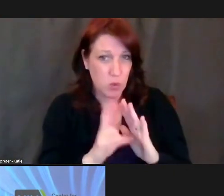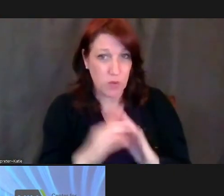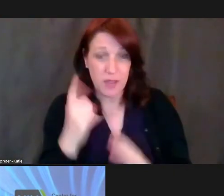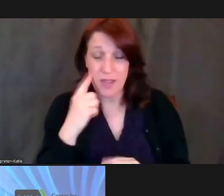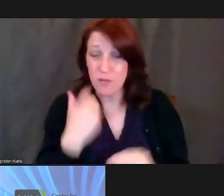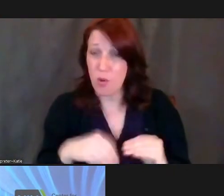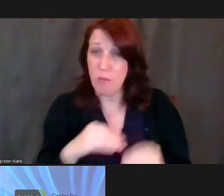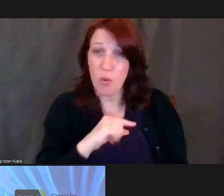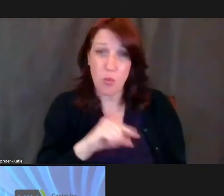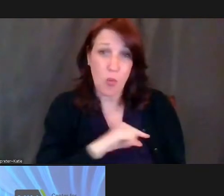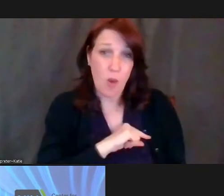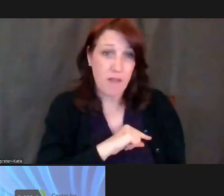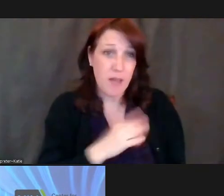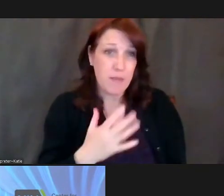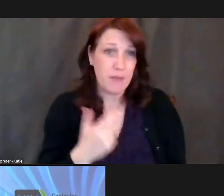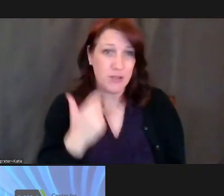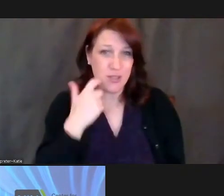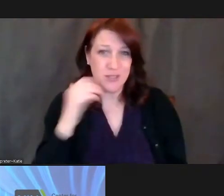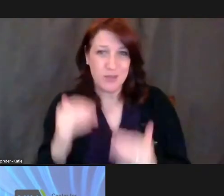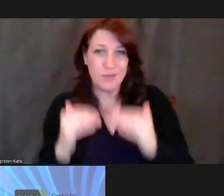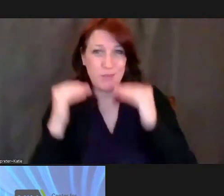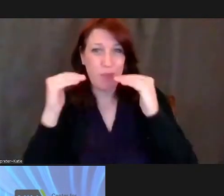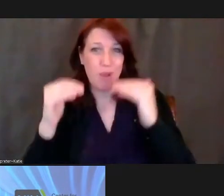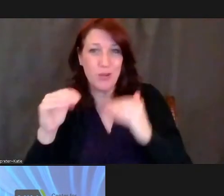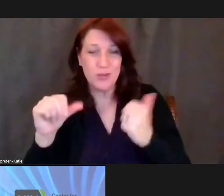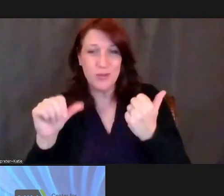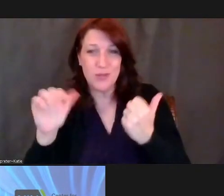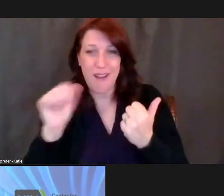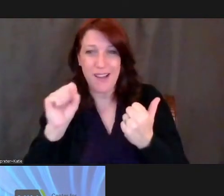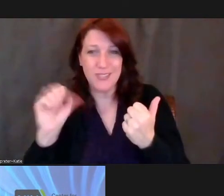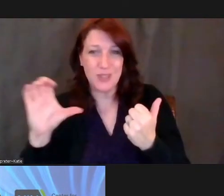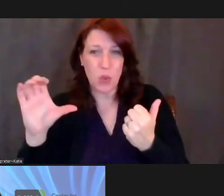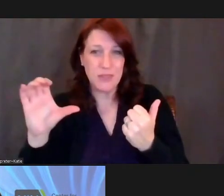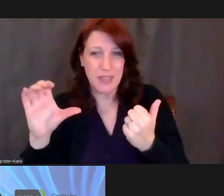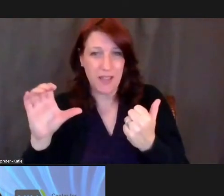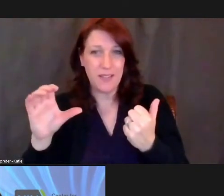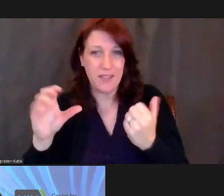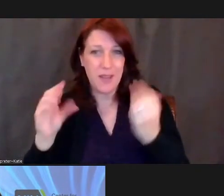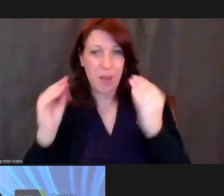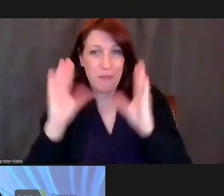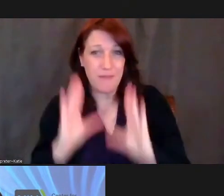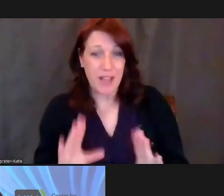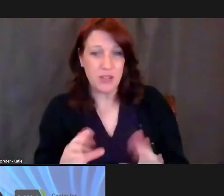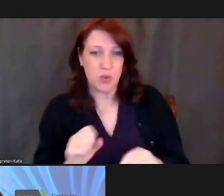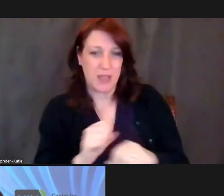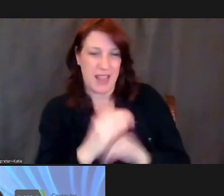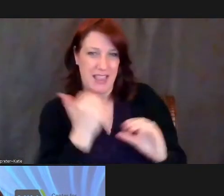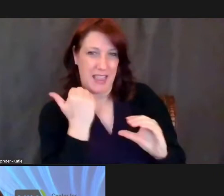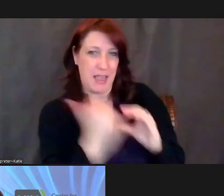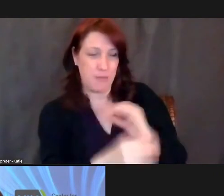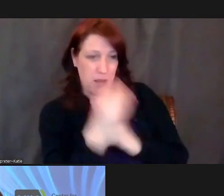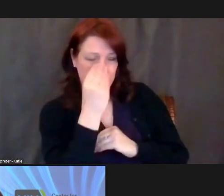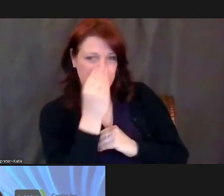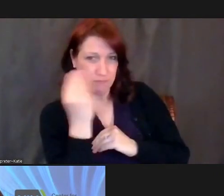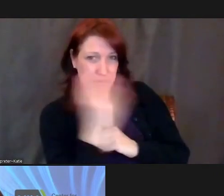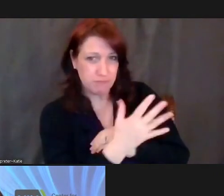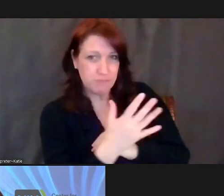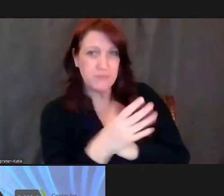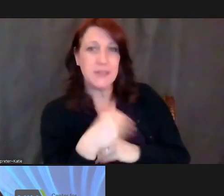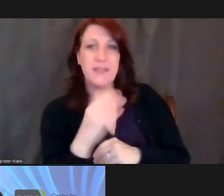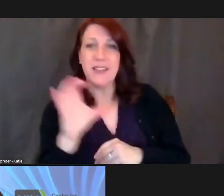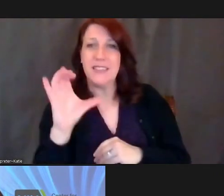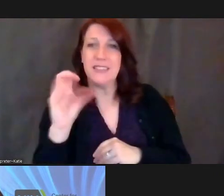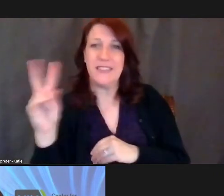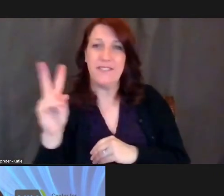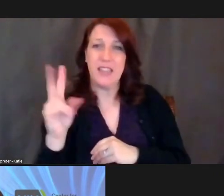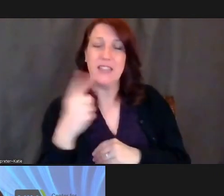instance, you just got promoted to associate professor, you can email the SRO directly and provide your CV and tell them that